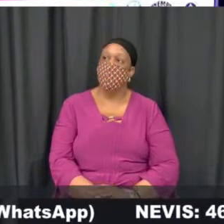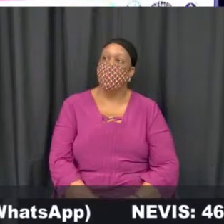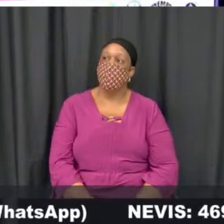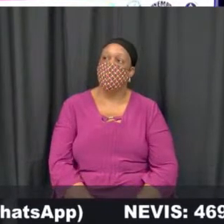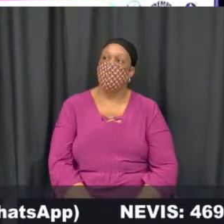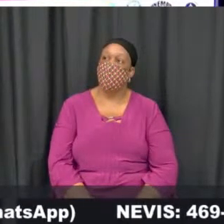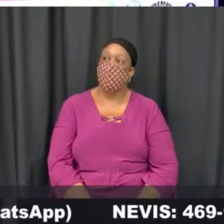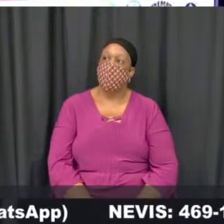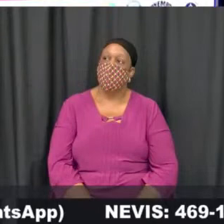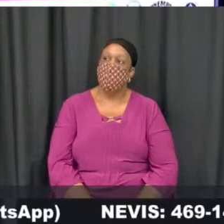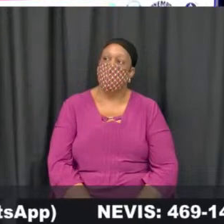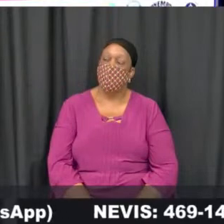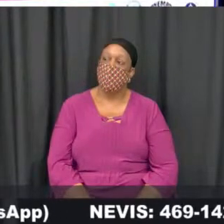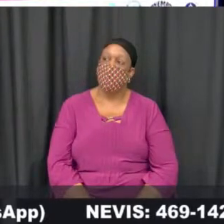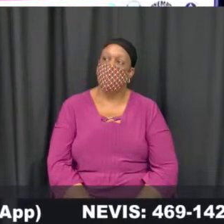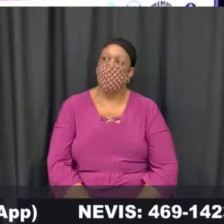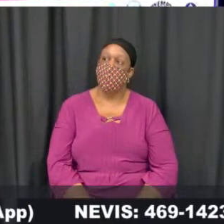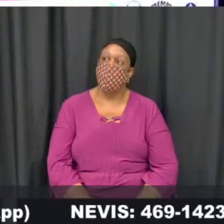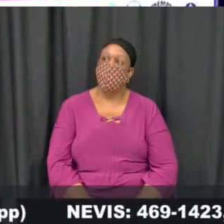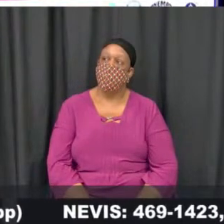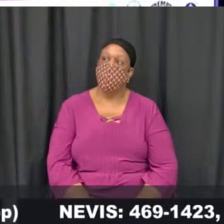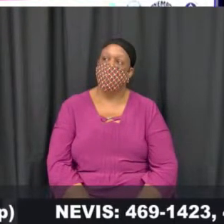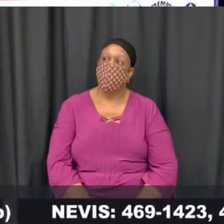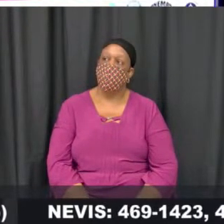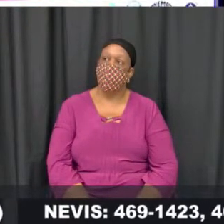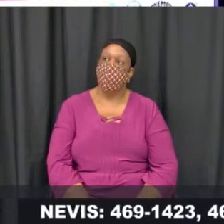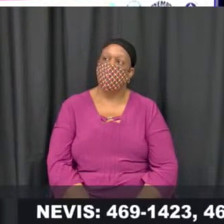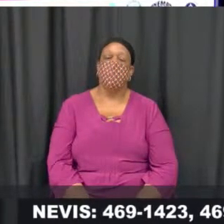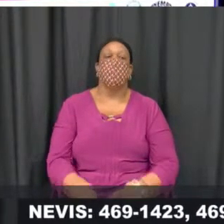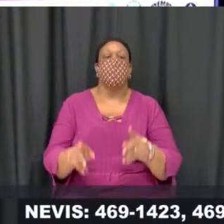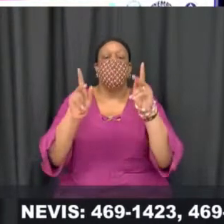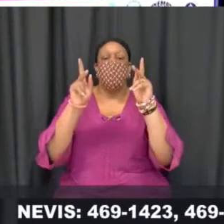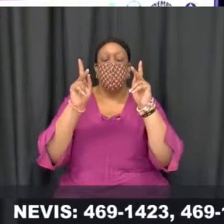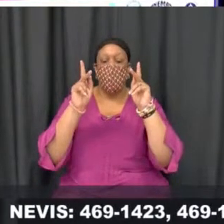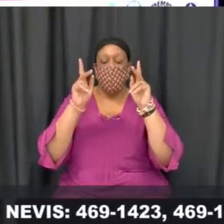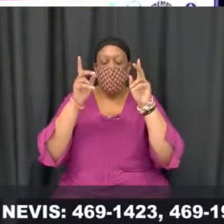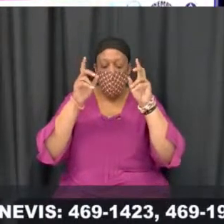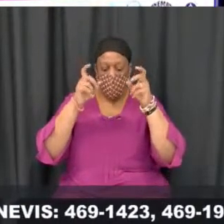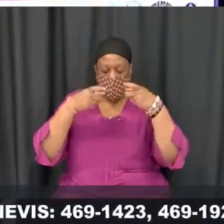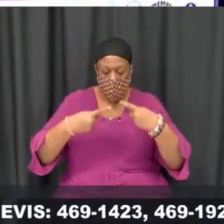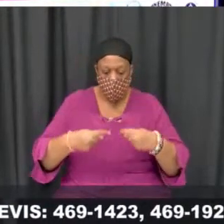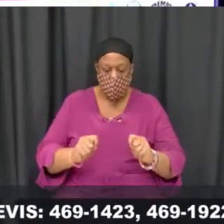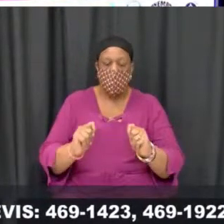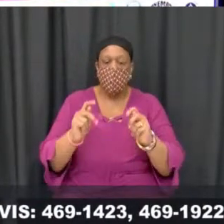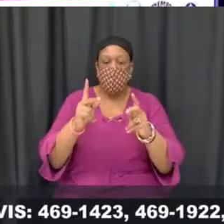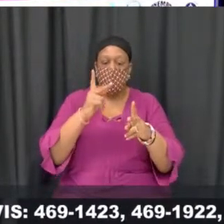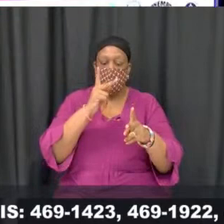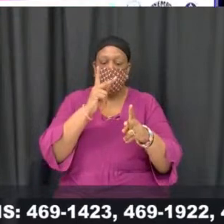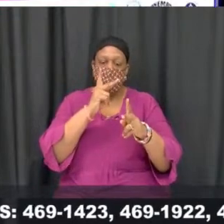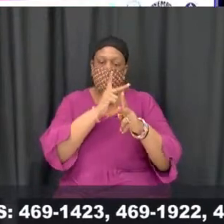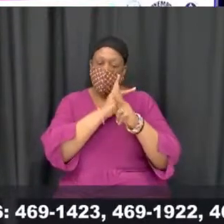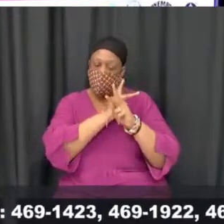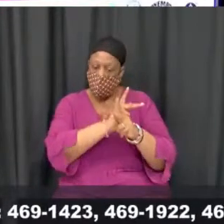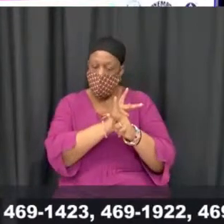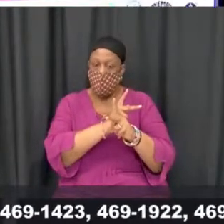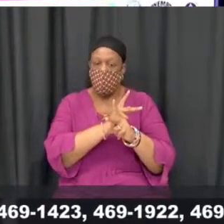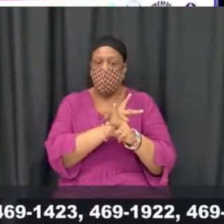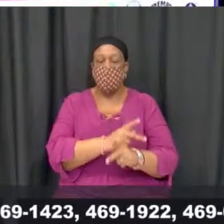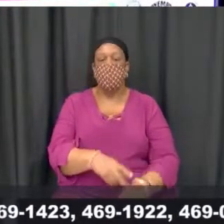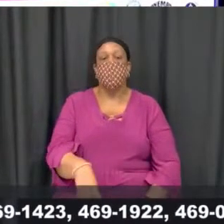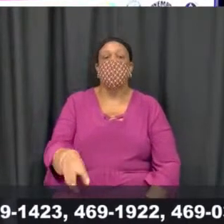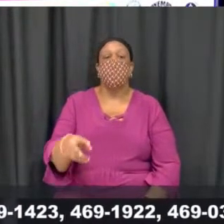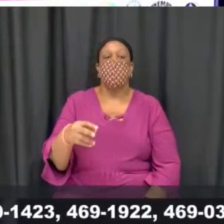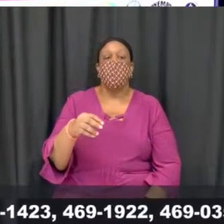And so there is no discrimination against those persons at all. By us encouraging you out there who can